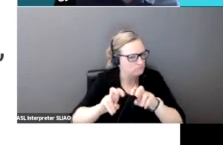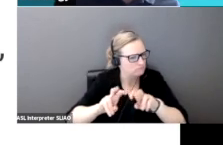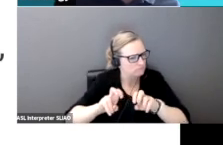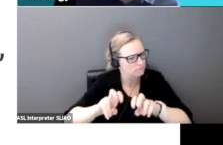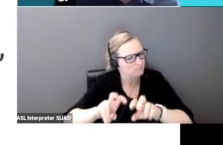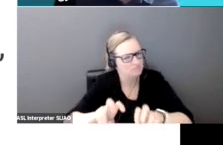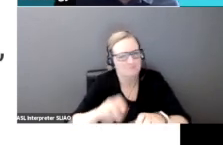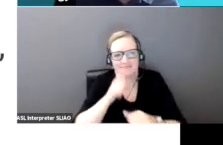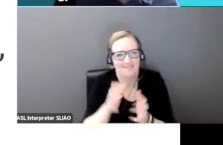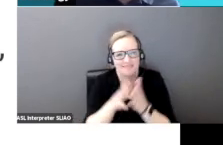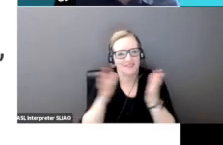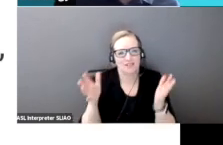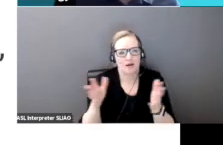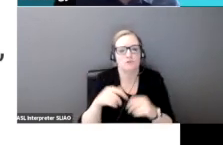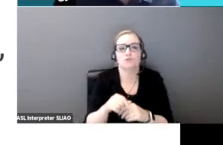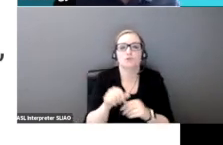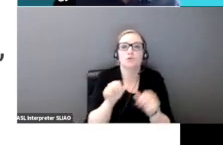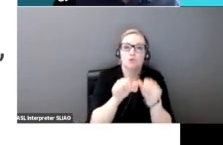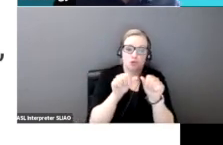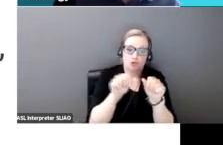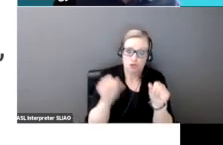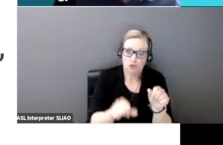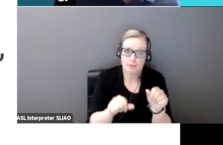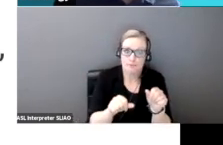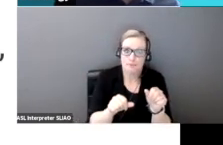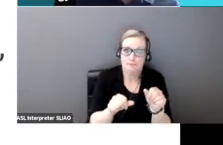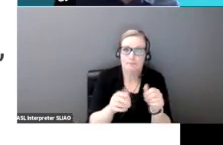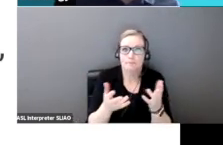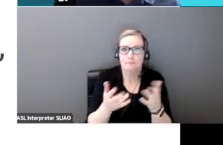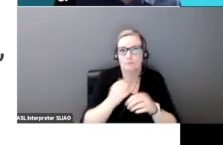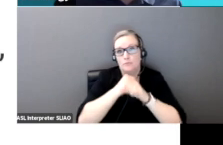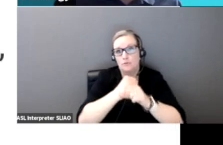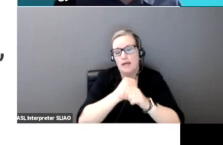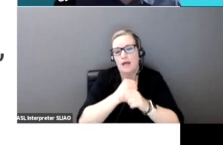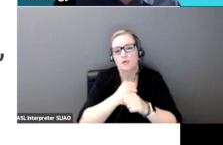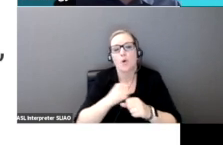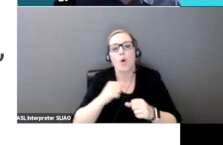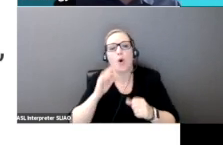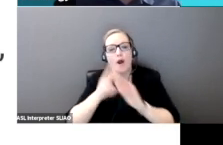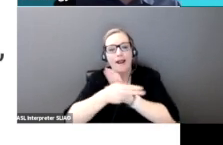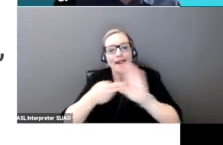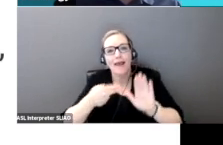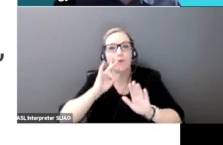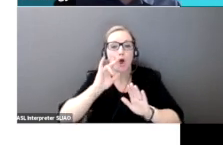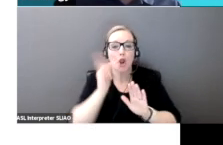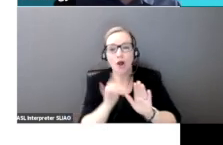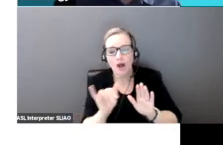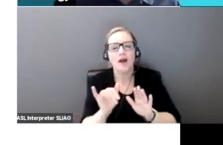a great way to protect the shape and dress of your product.